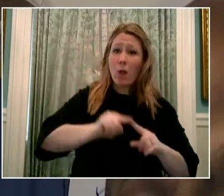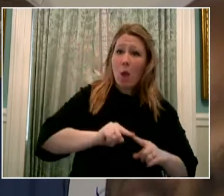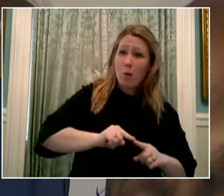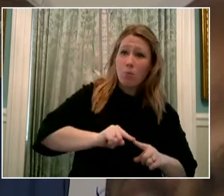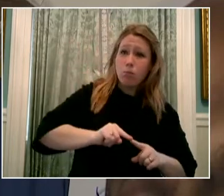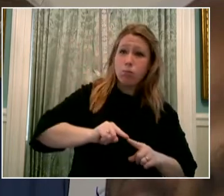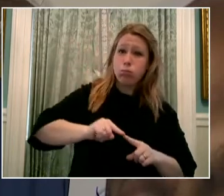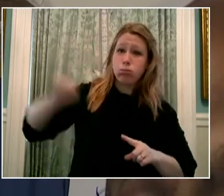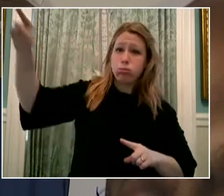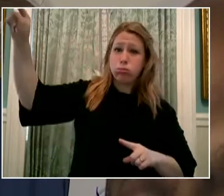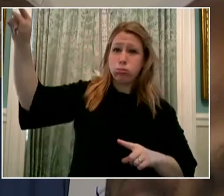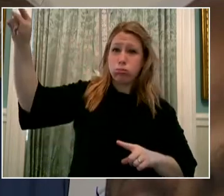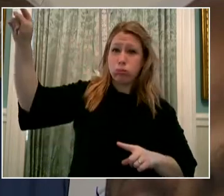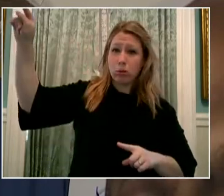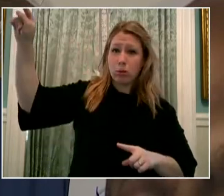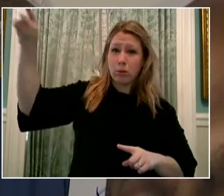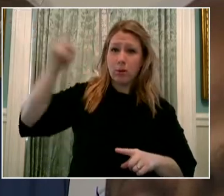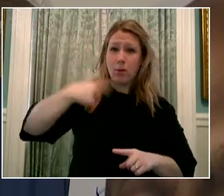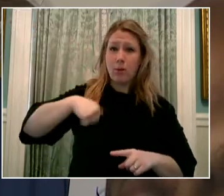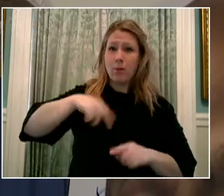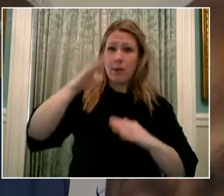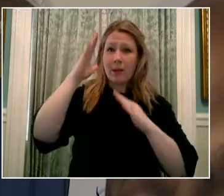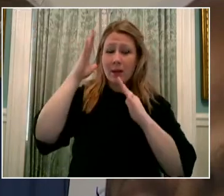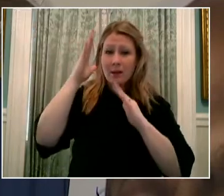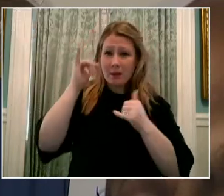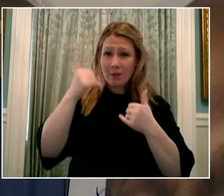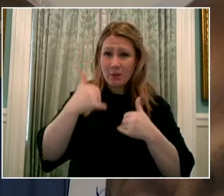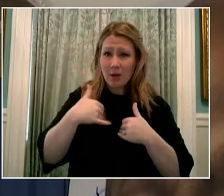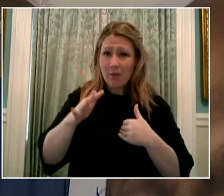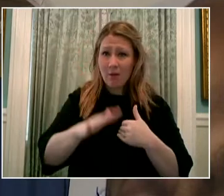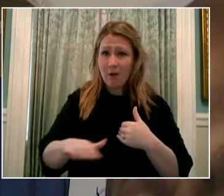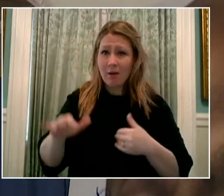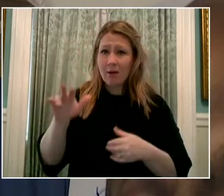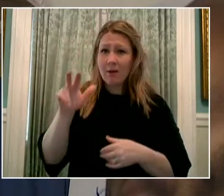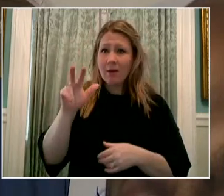about 35,000 people under our care.